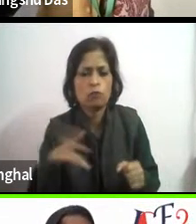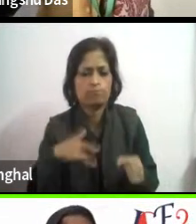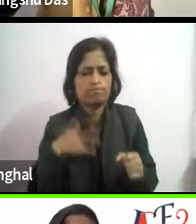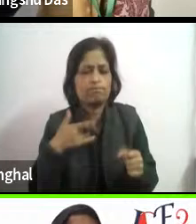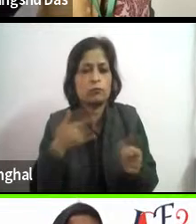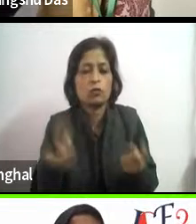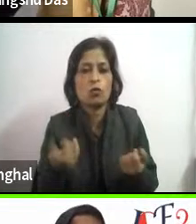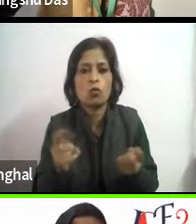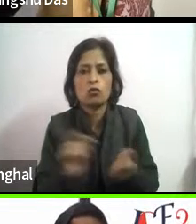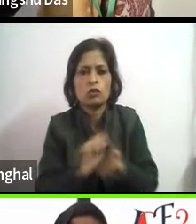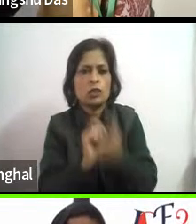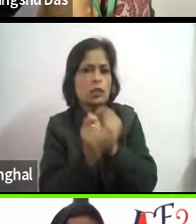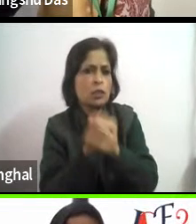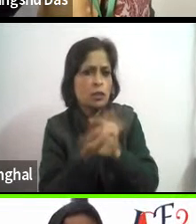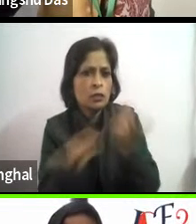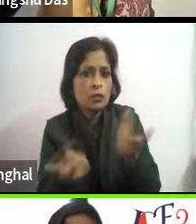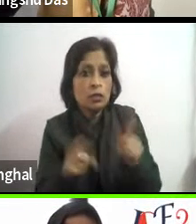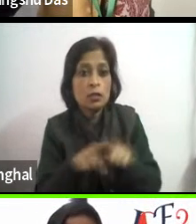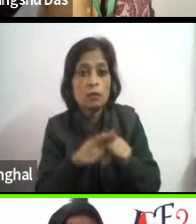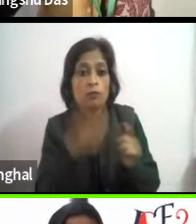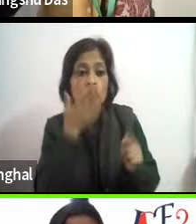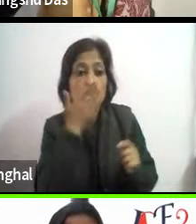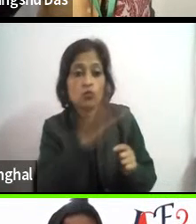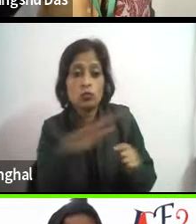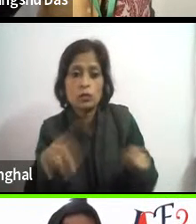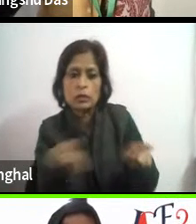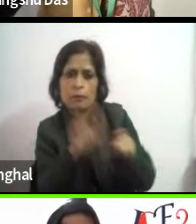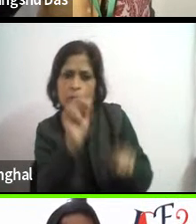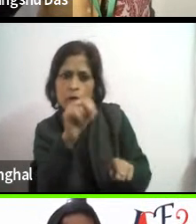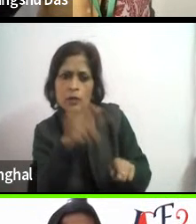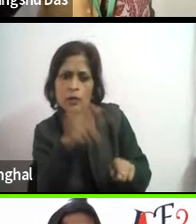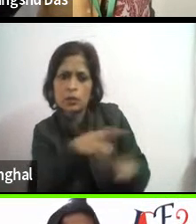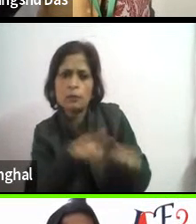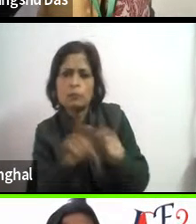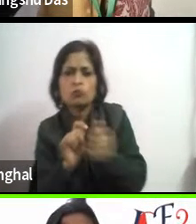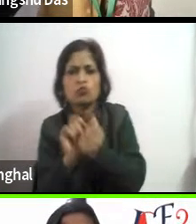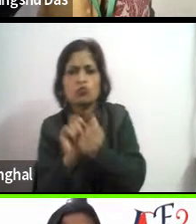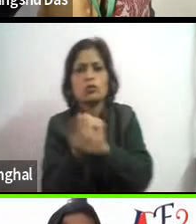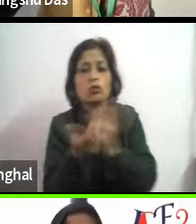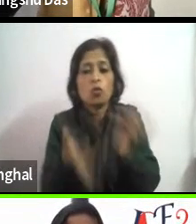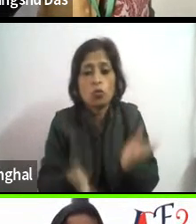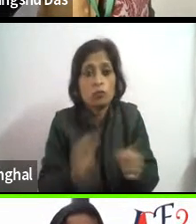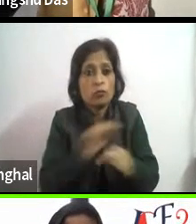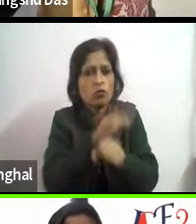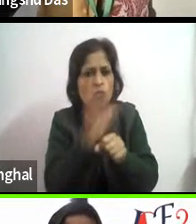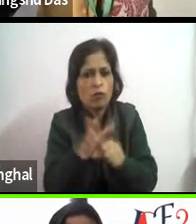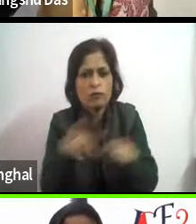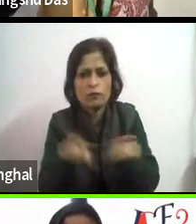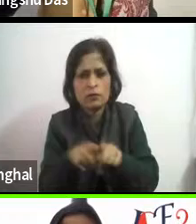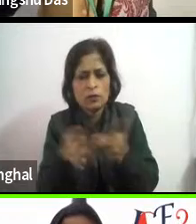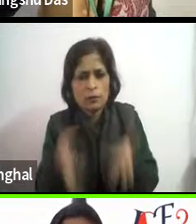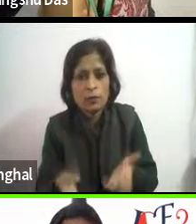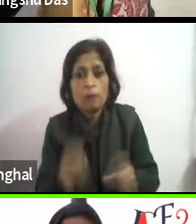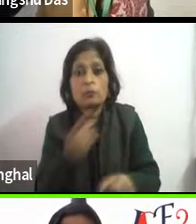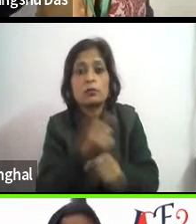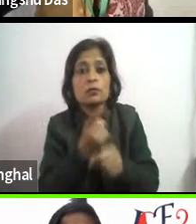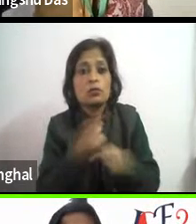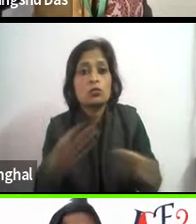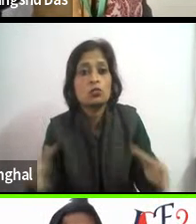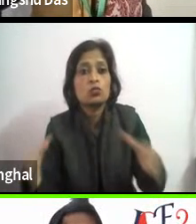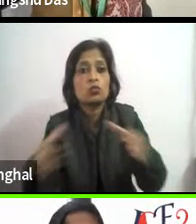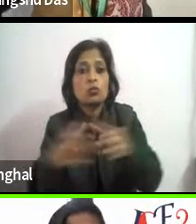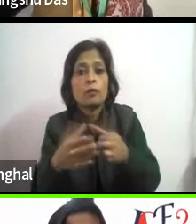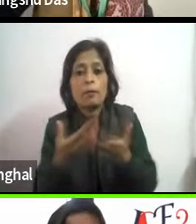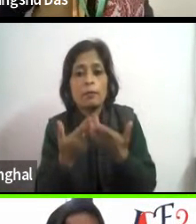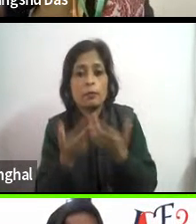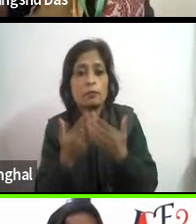adapt to the requirement of the situation, be it a pandemic, and how the teaching fraternity from the education